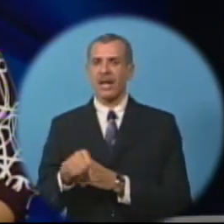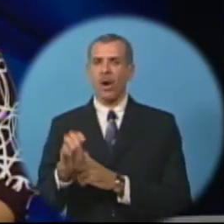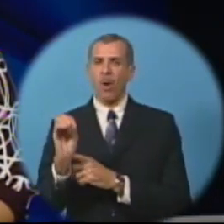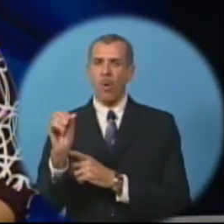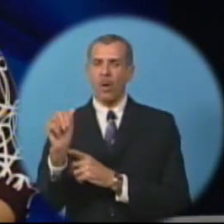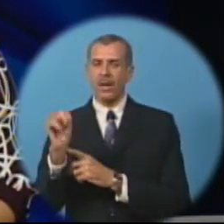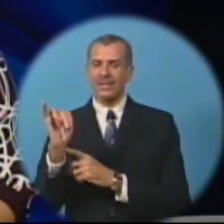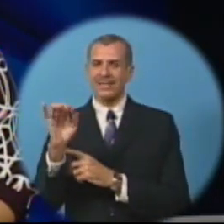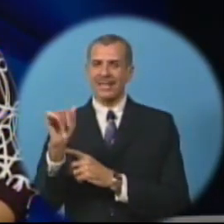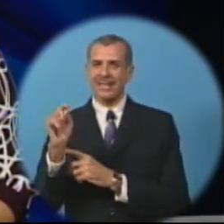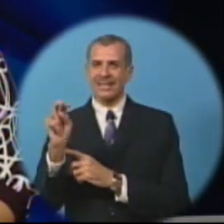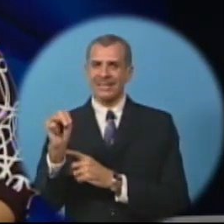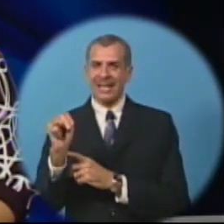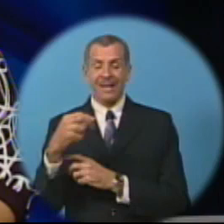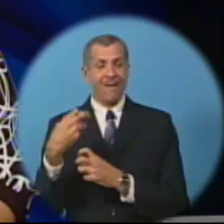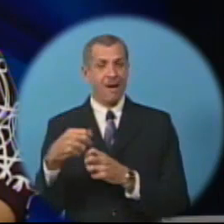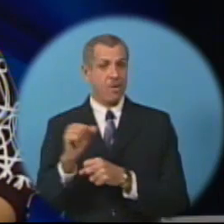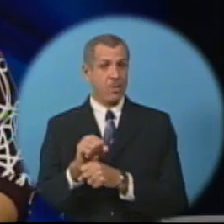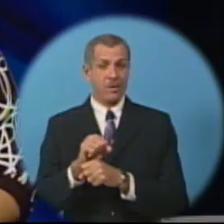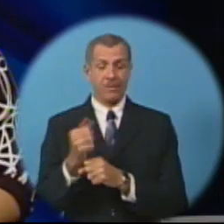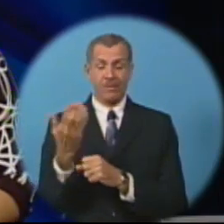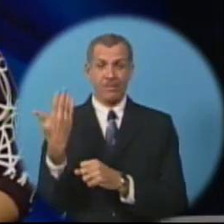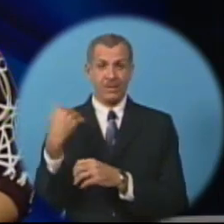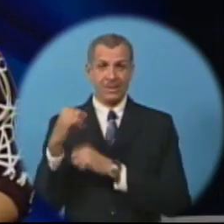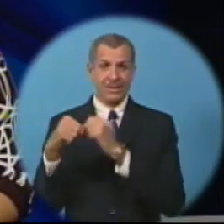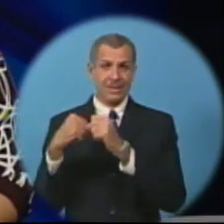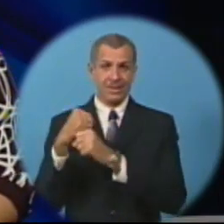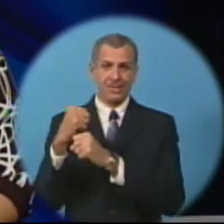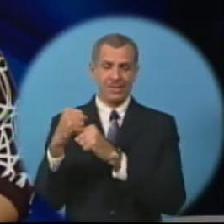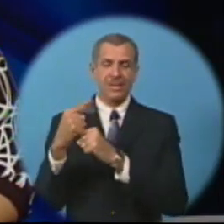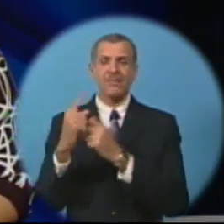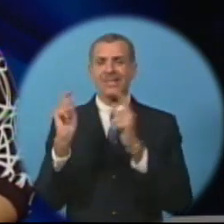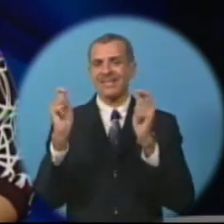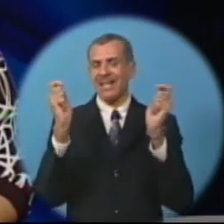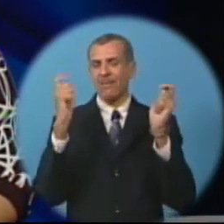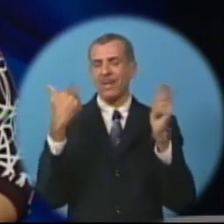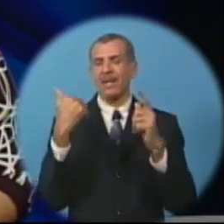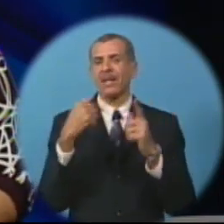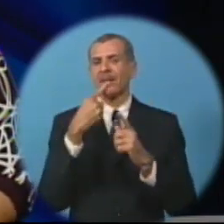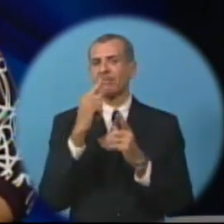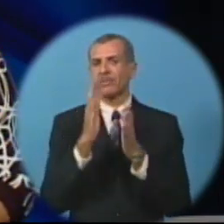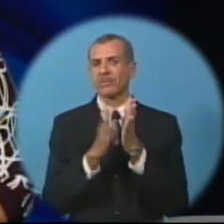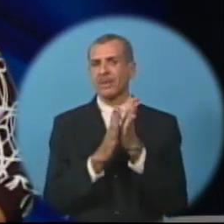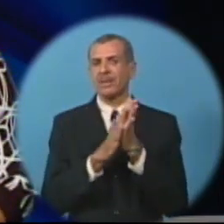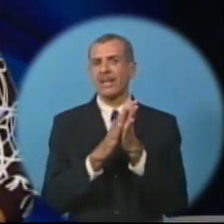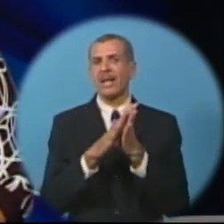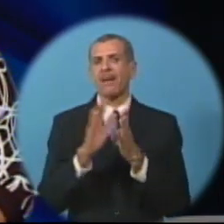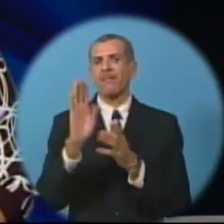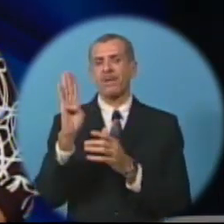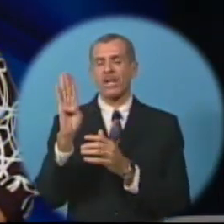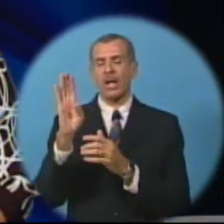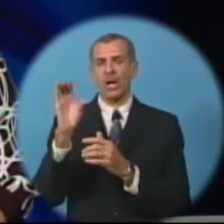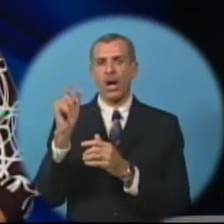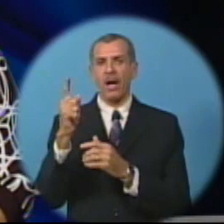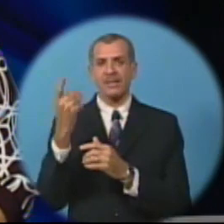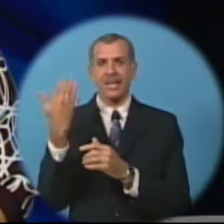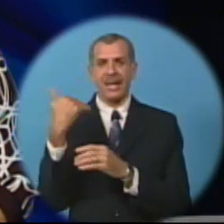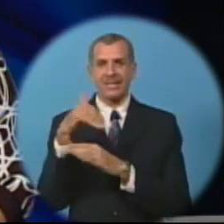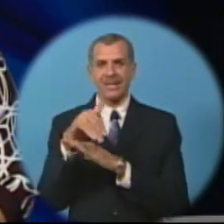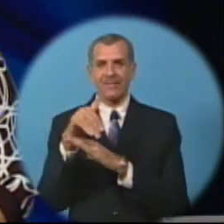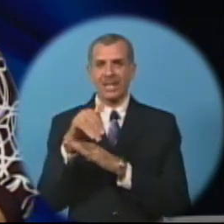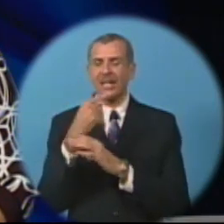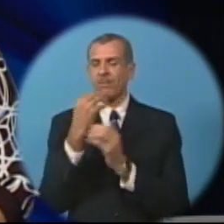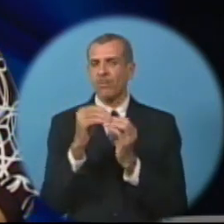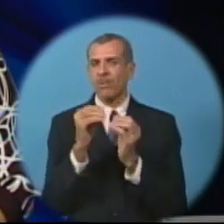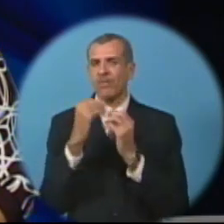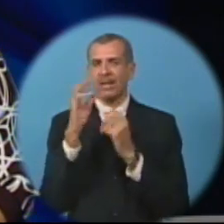Christchurch. Their hard work over the years was recognized and celebrated during the special tribute at the Brenda Cox Fish Market last evening. We hear